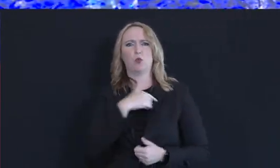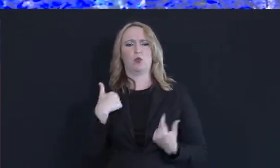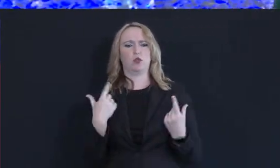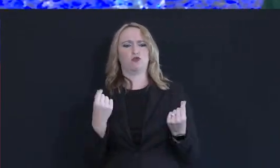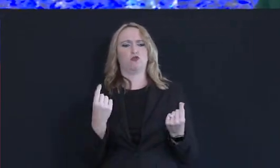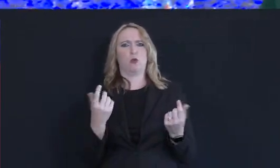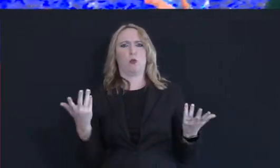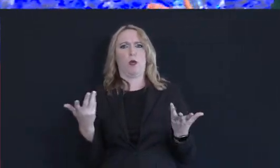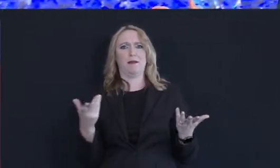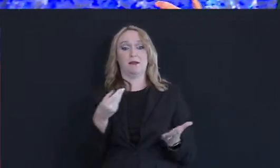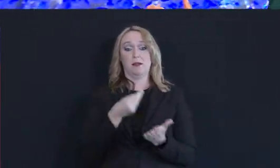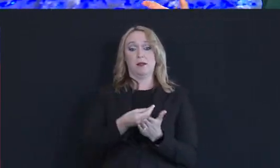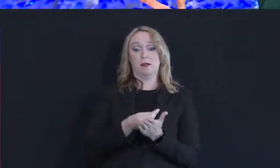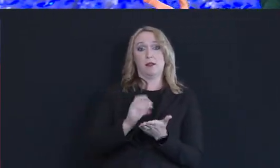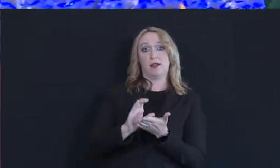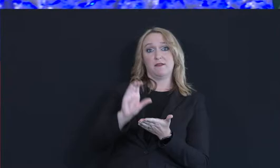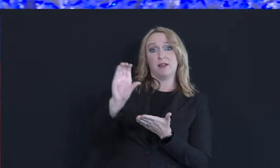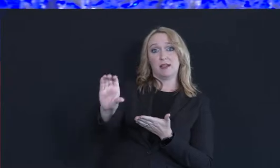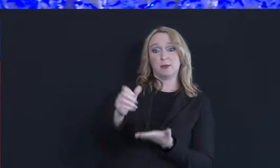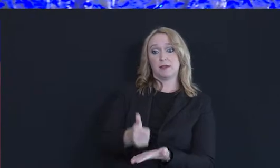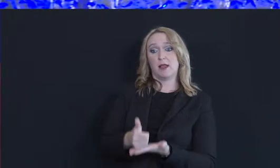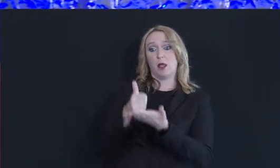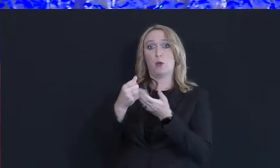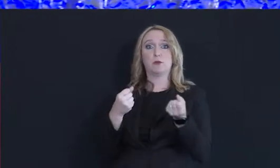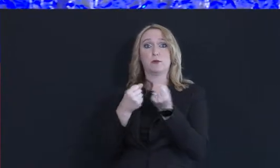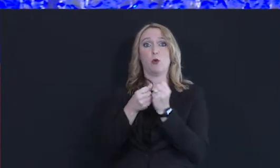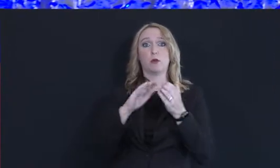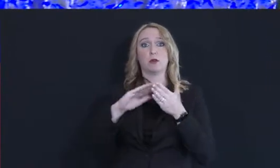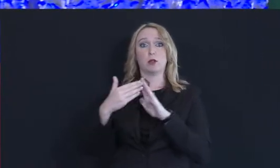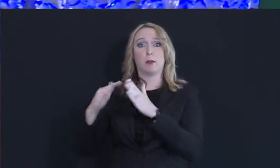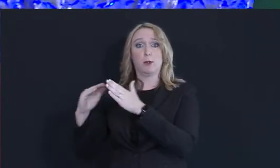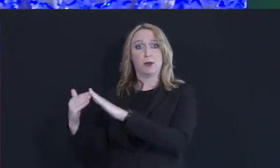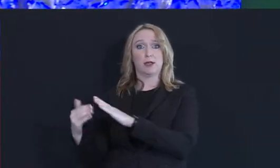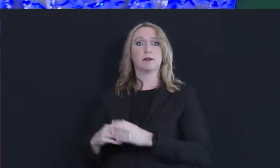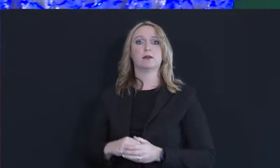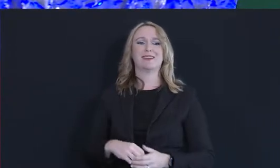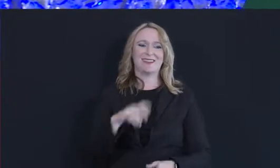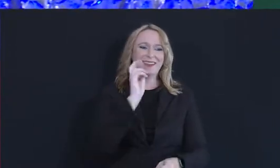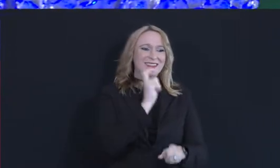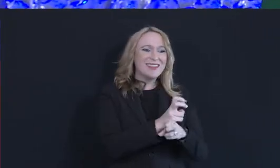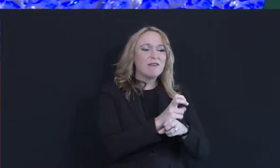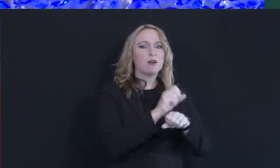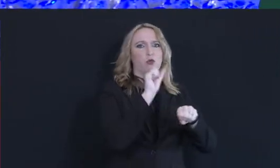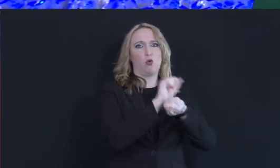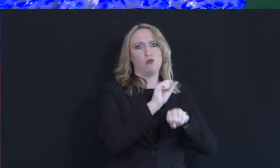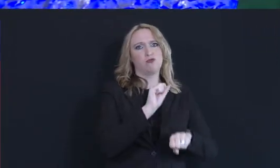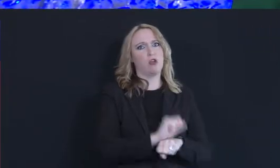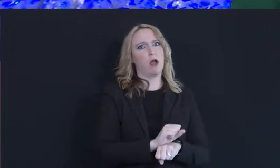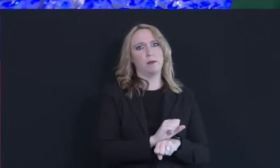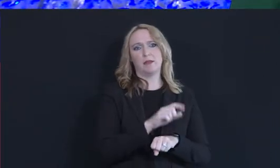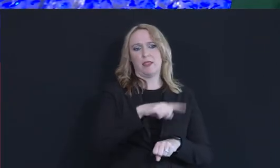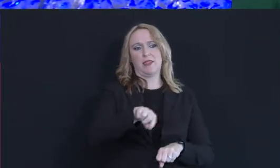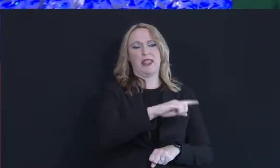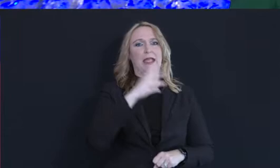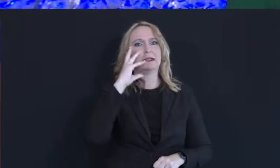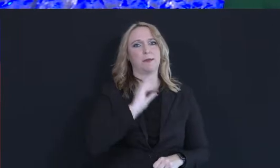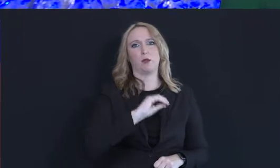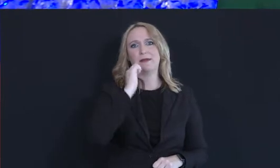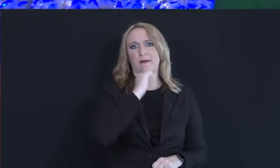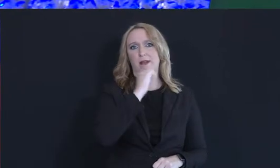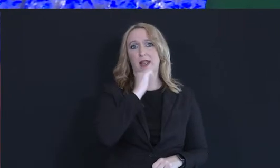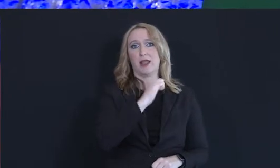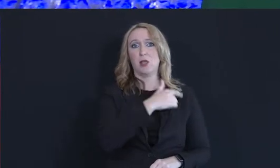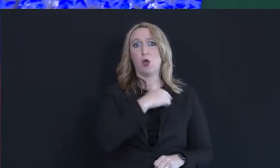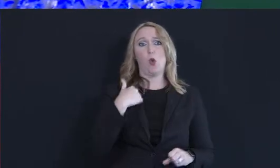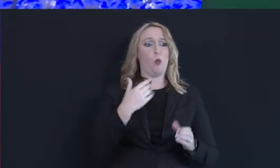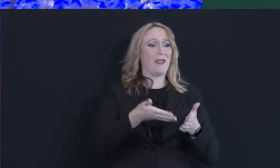the community but also work for our Police Department for these most difficult jobs that they're doing every single day remember we asked police